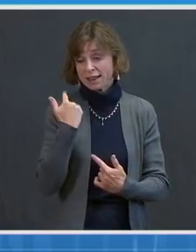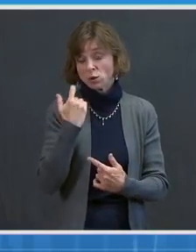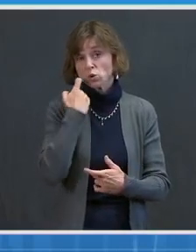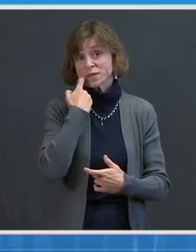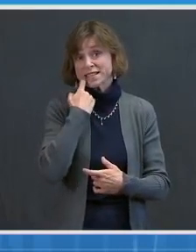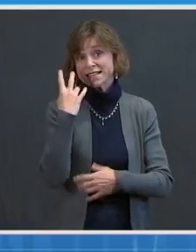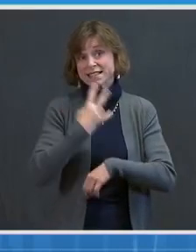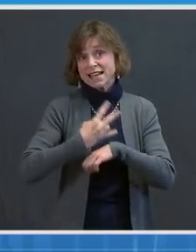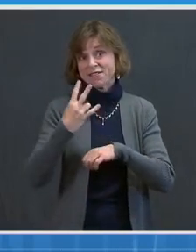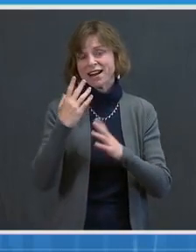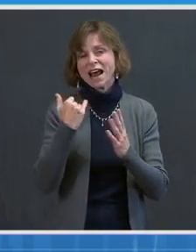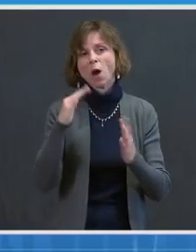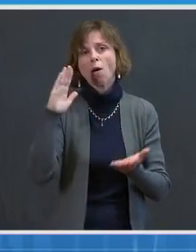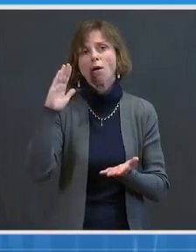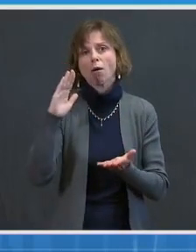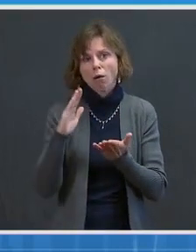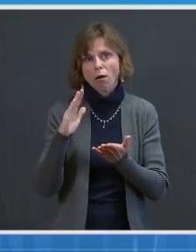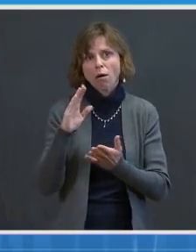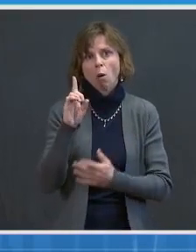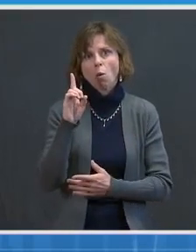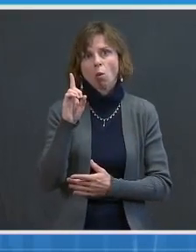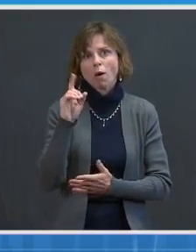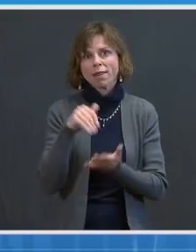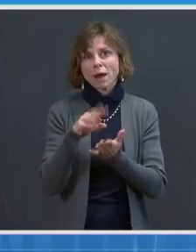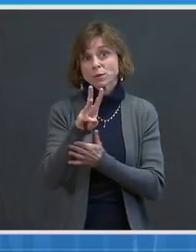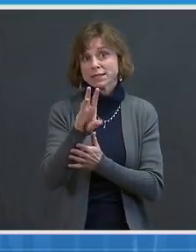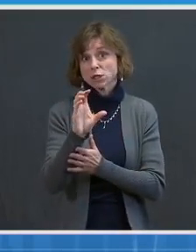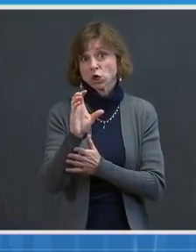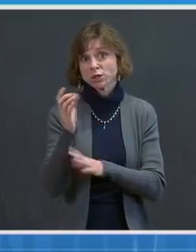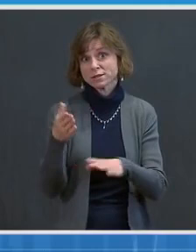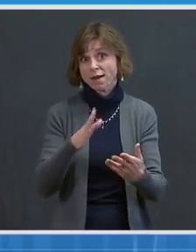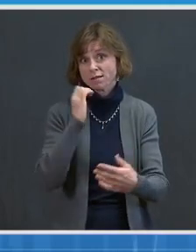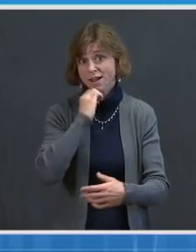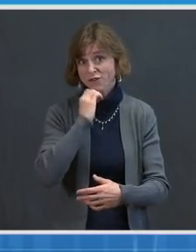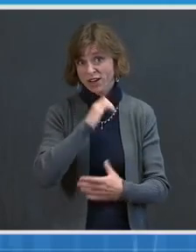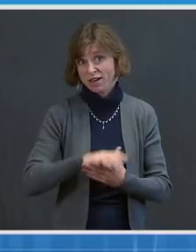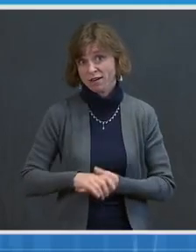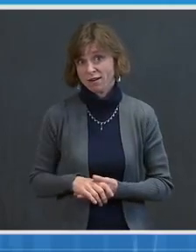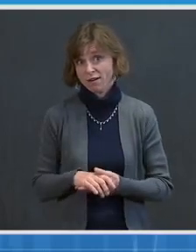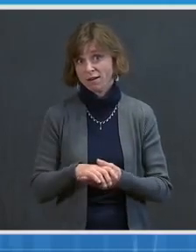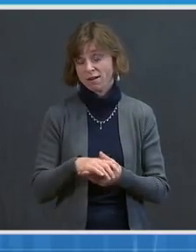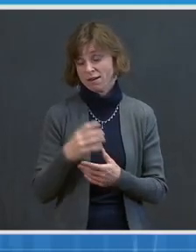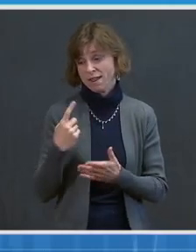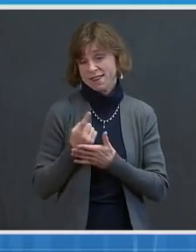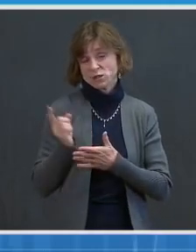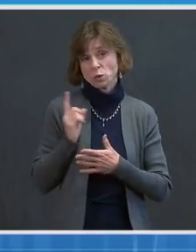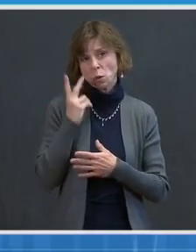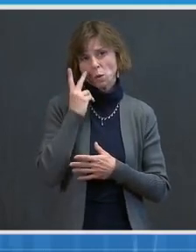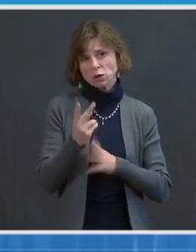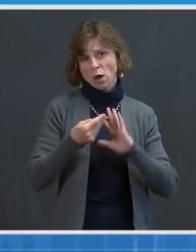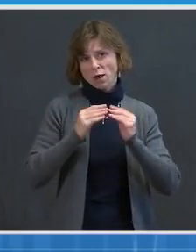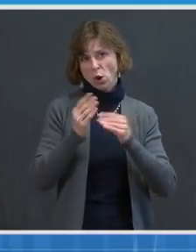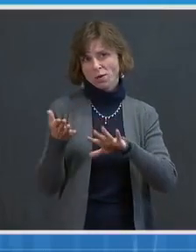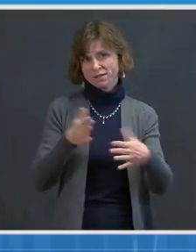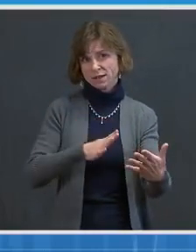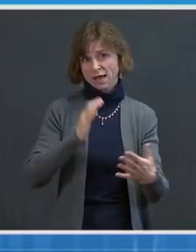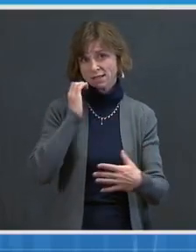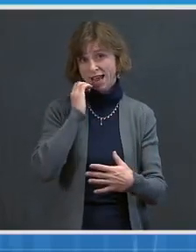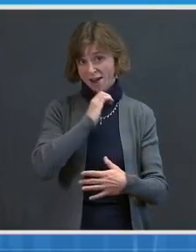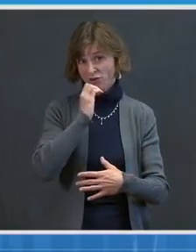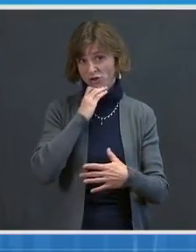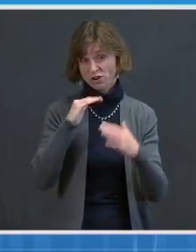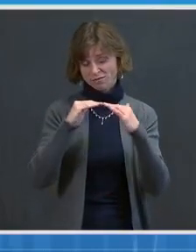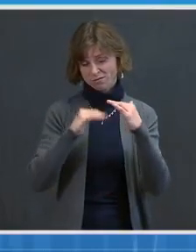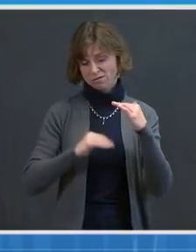down to 1,600 deaths per day. Earlier this week, we saw the number of deaths per day drop below